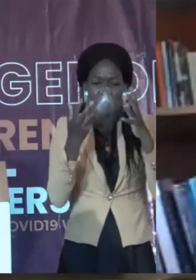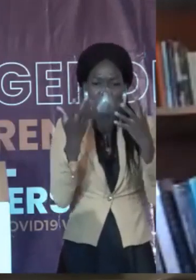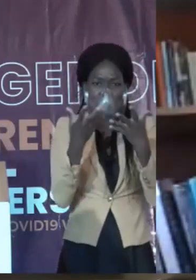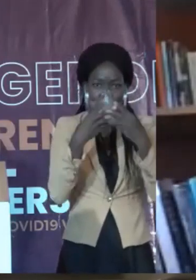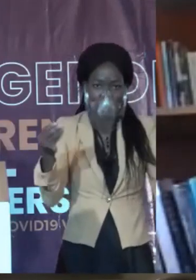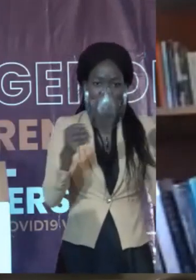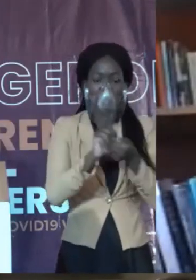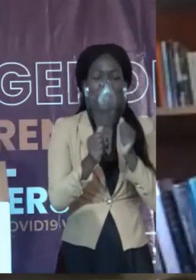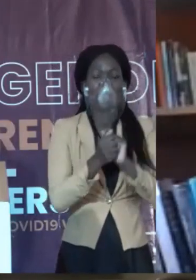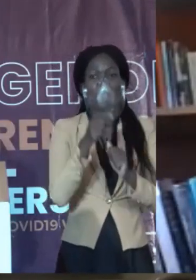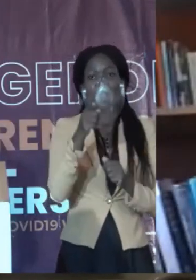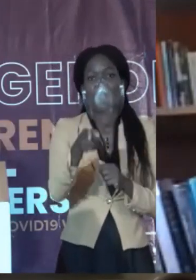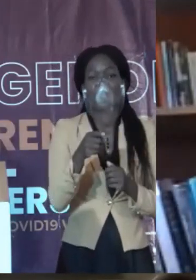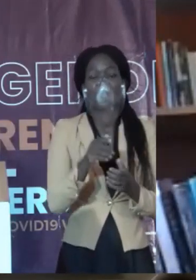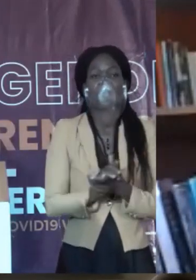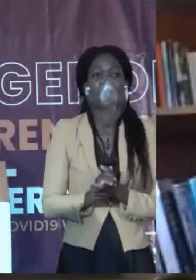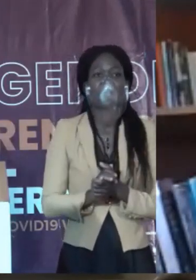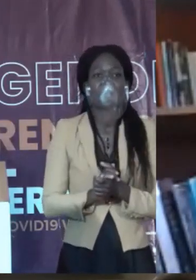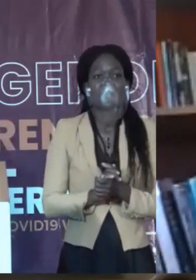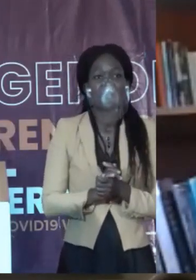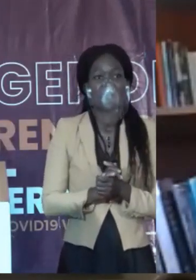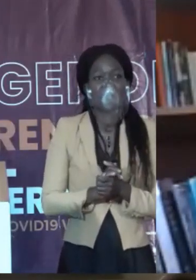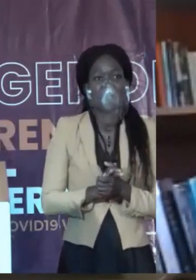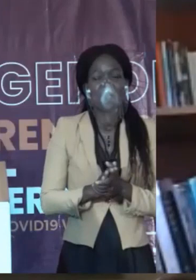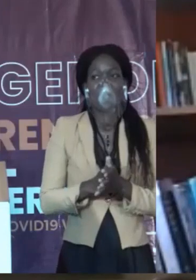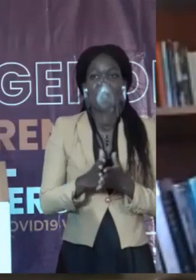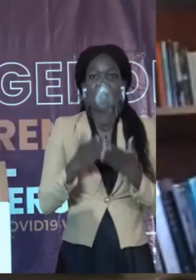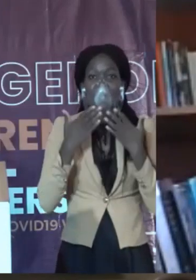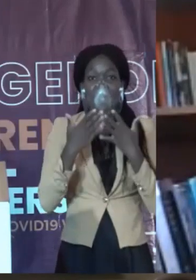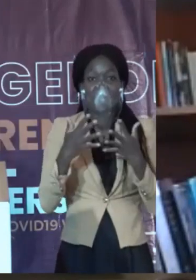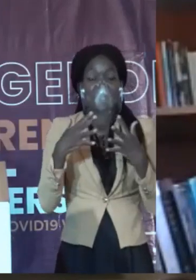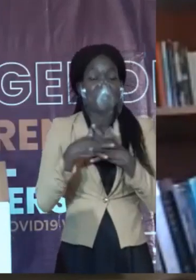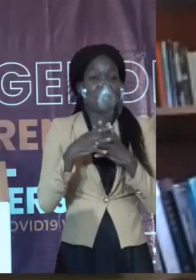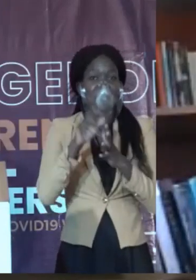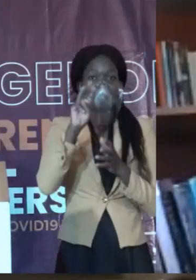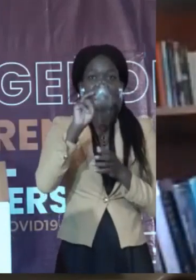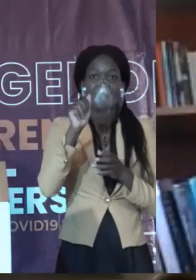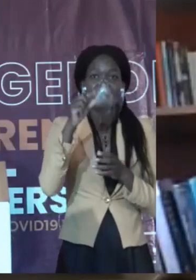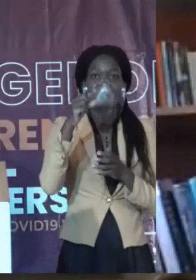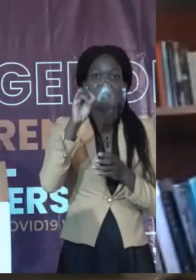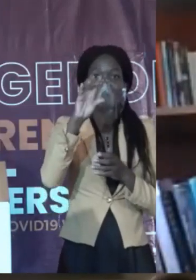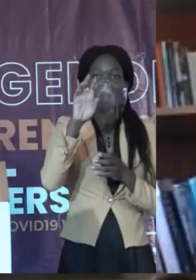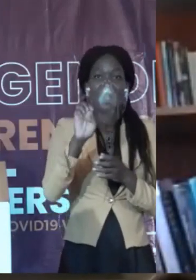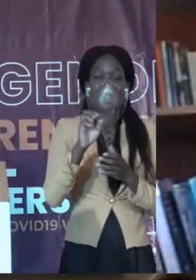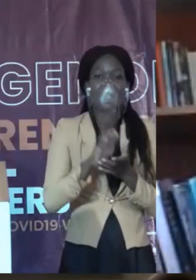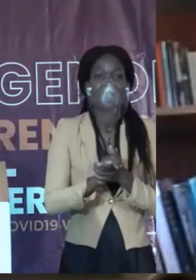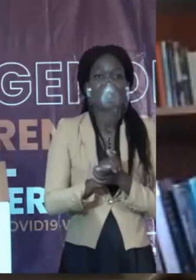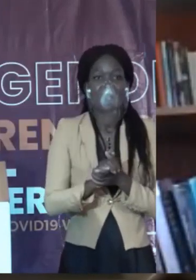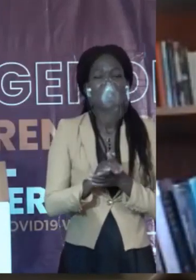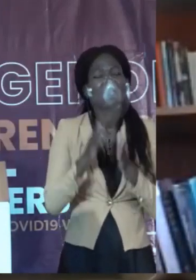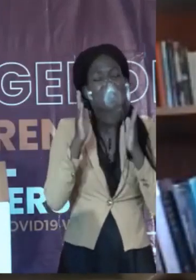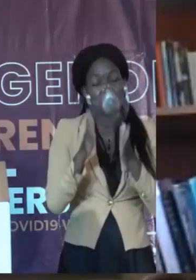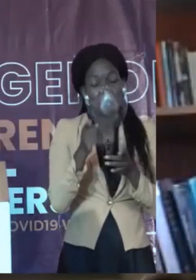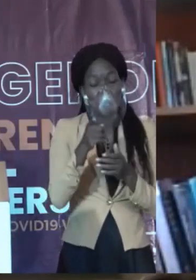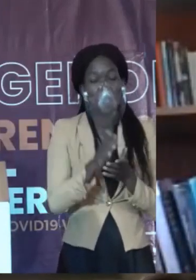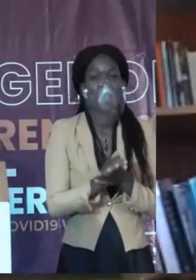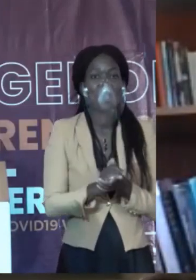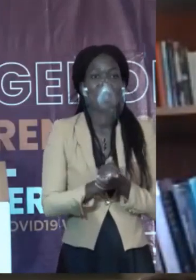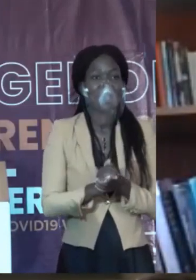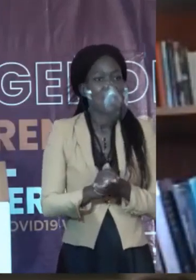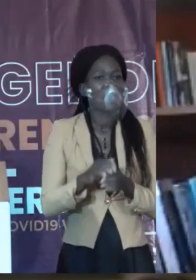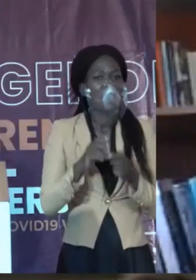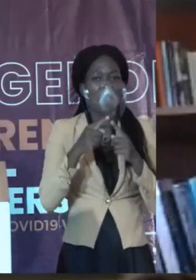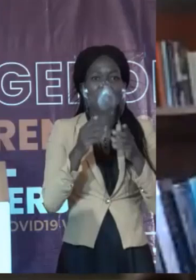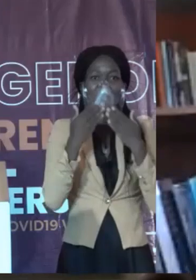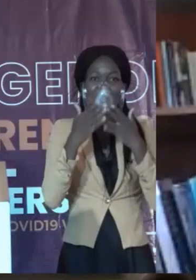change? Yeah, thank you, Maggie. So I think it's very evident, and thank you very much to the women who spoke in those videos early,